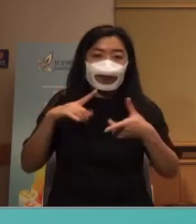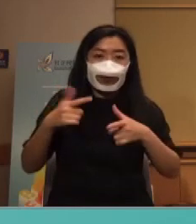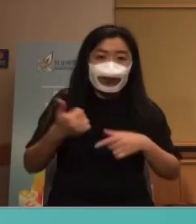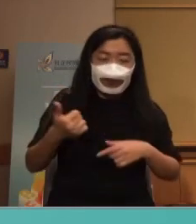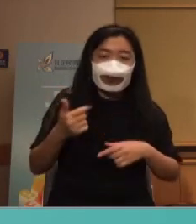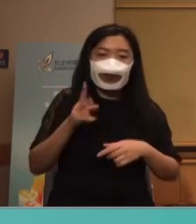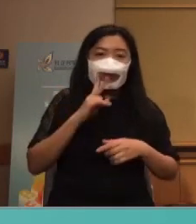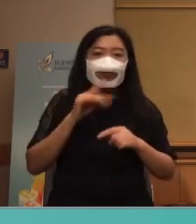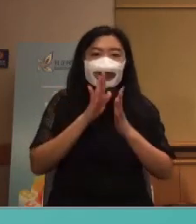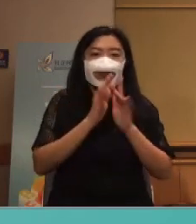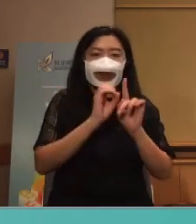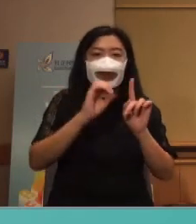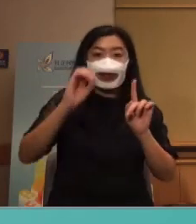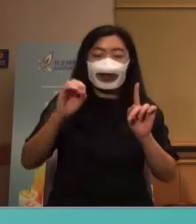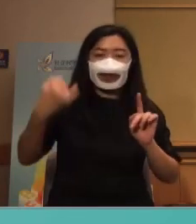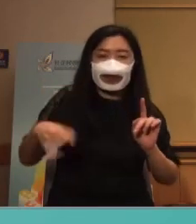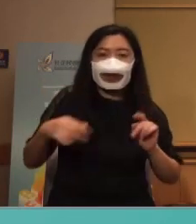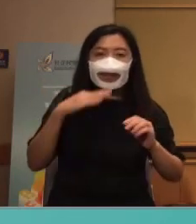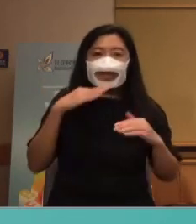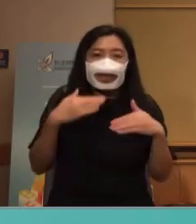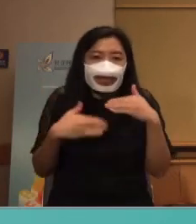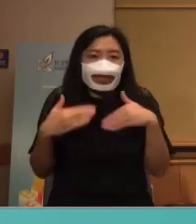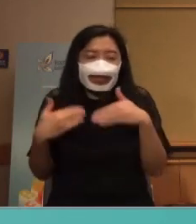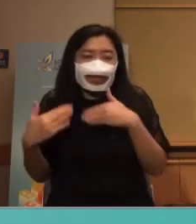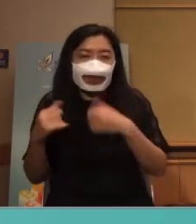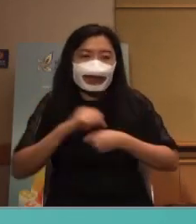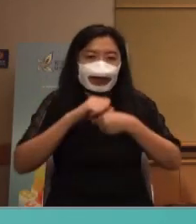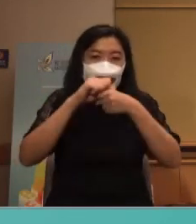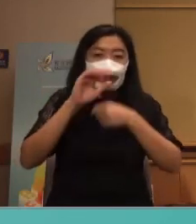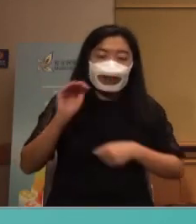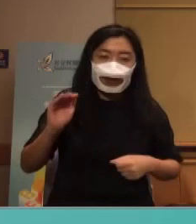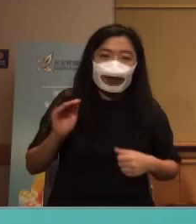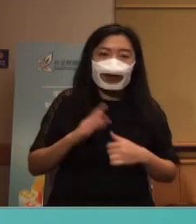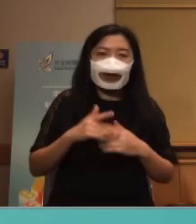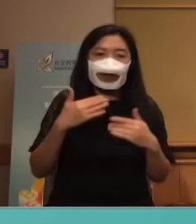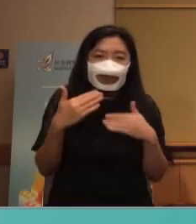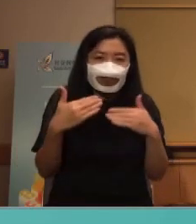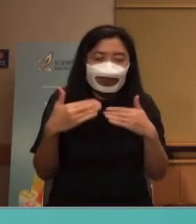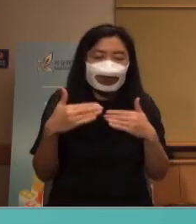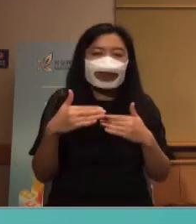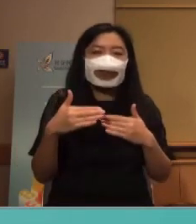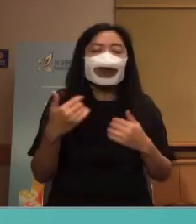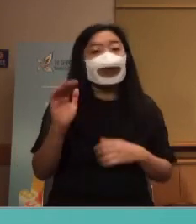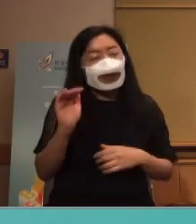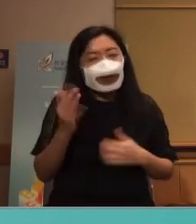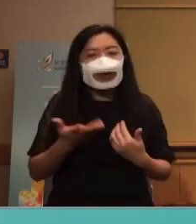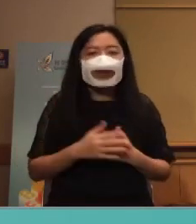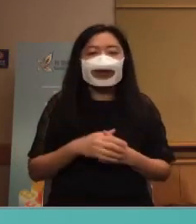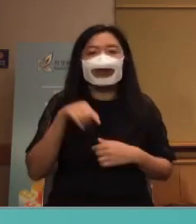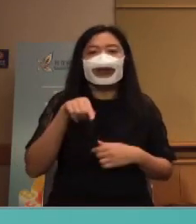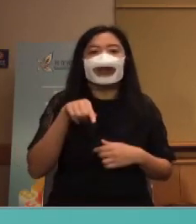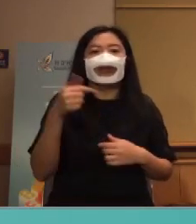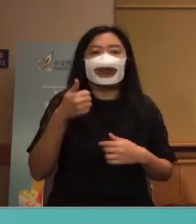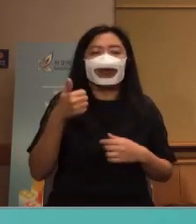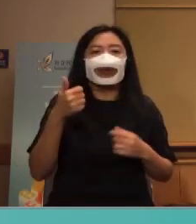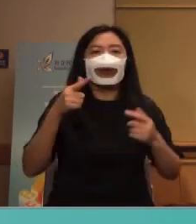let's do more and more. Let's push forward. I think this is the future of somehow this of our future in technology. So